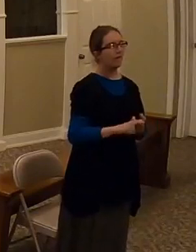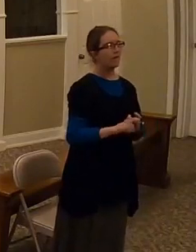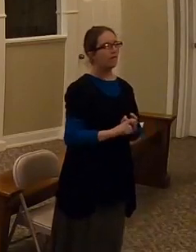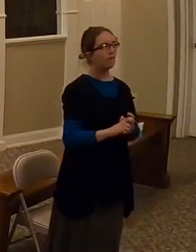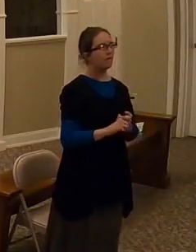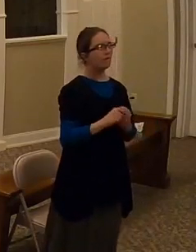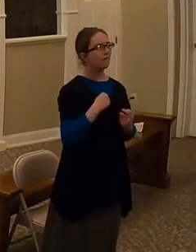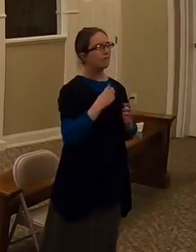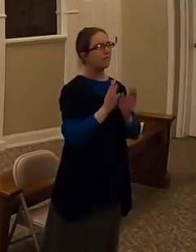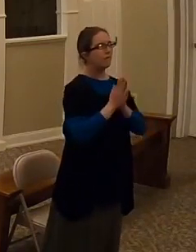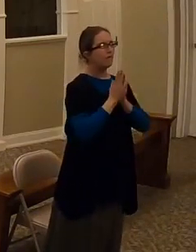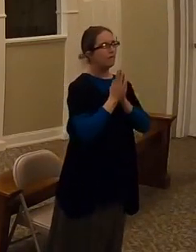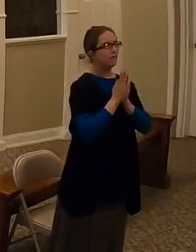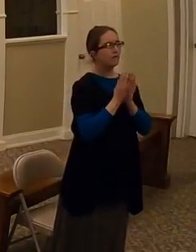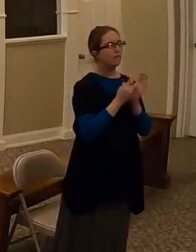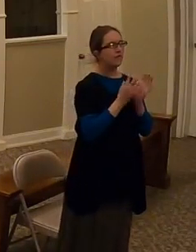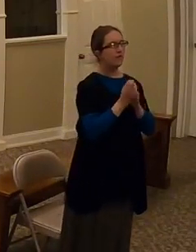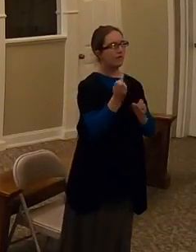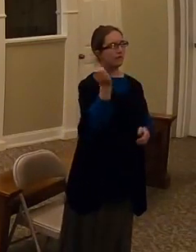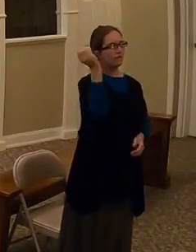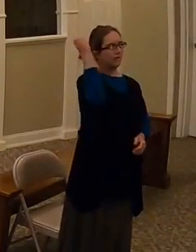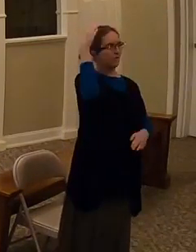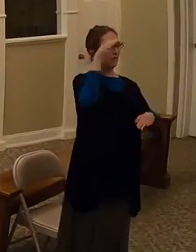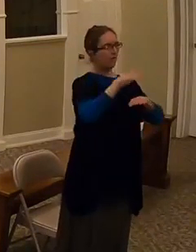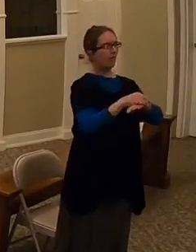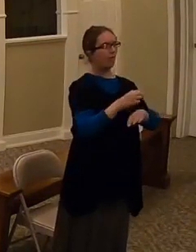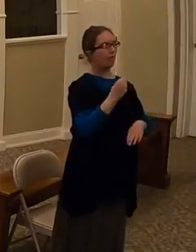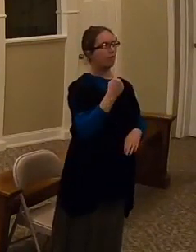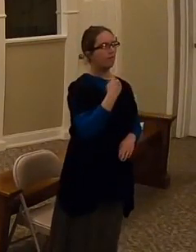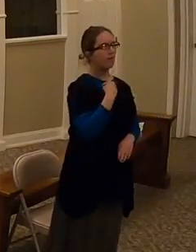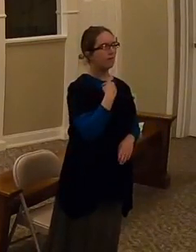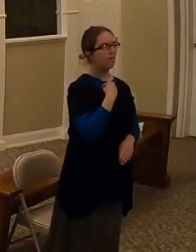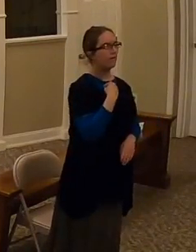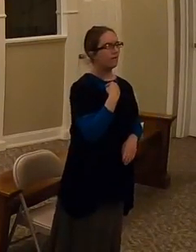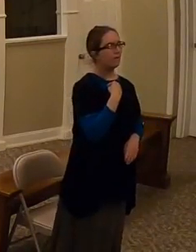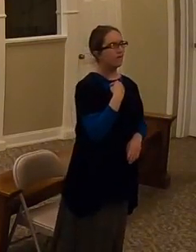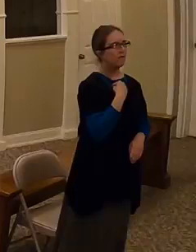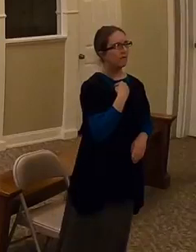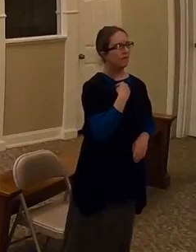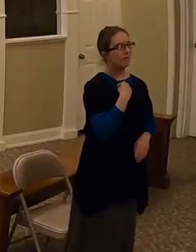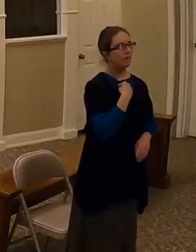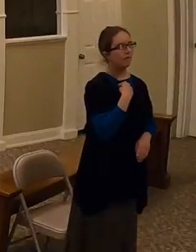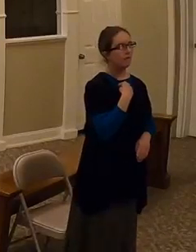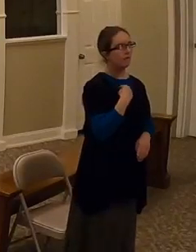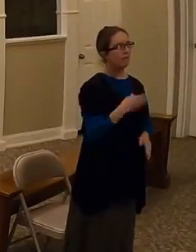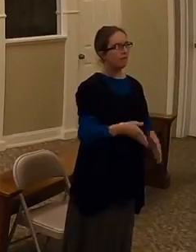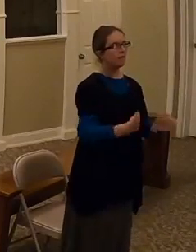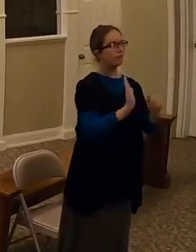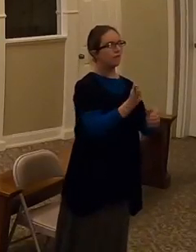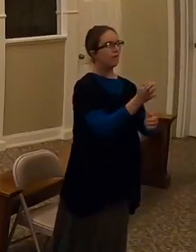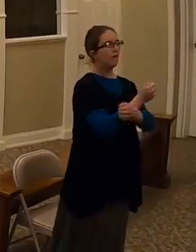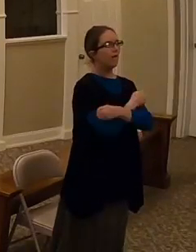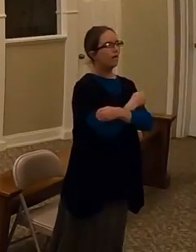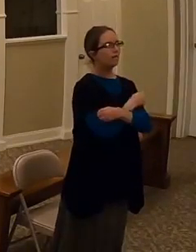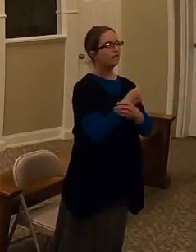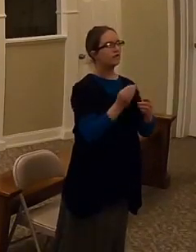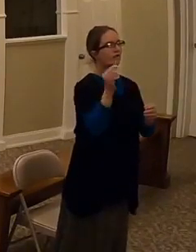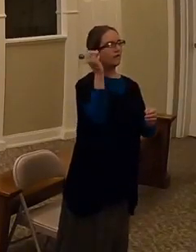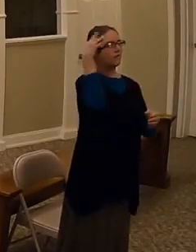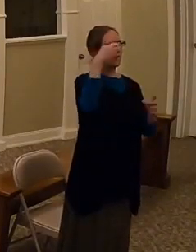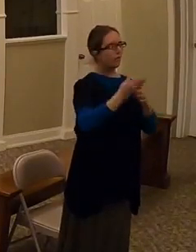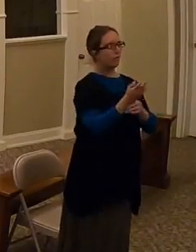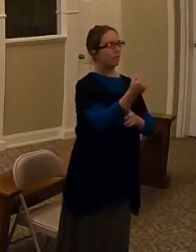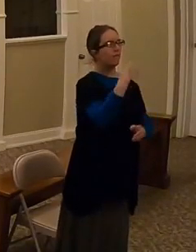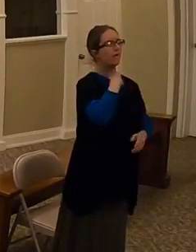kala mahasete la mahasete. My God, I love you, Jesus. Let your arms